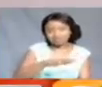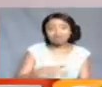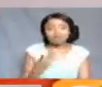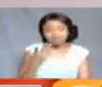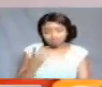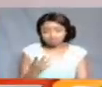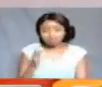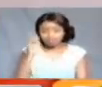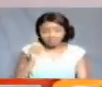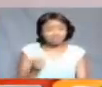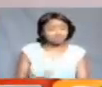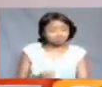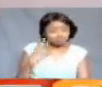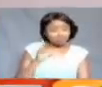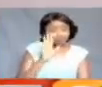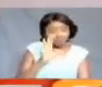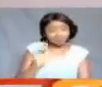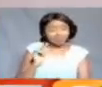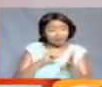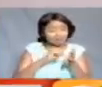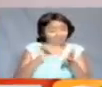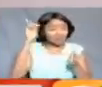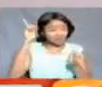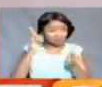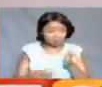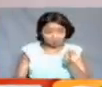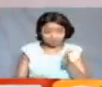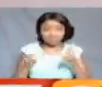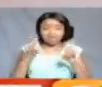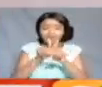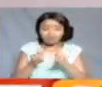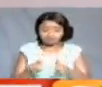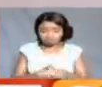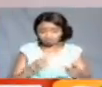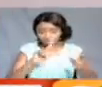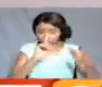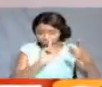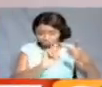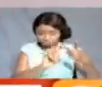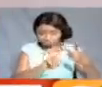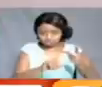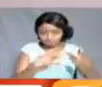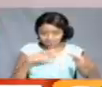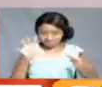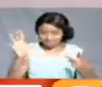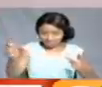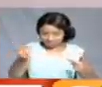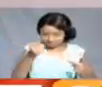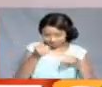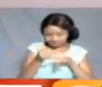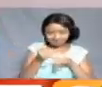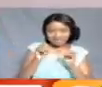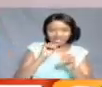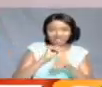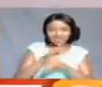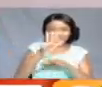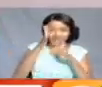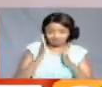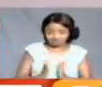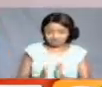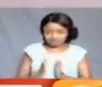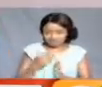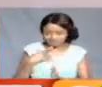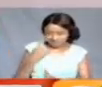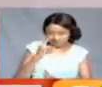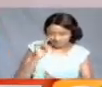one, define your brand. Two, find a way of now using your influence, and activation design is also very important. Find